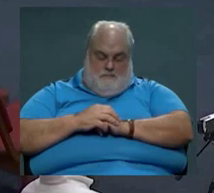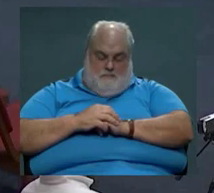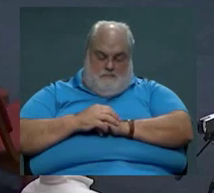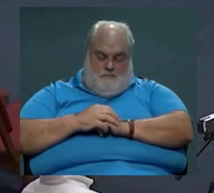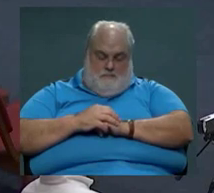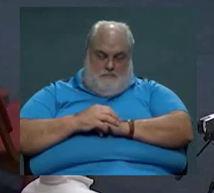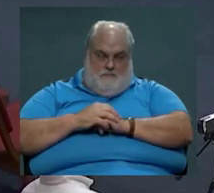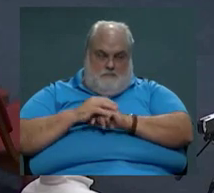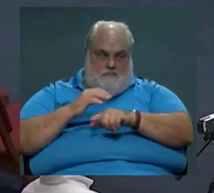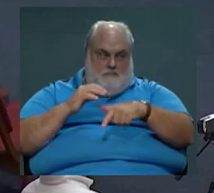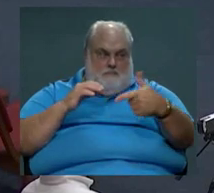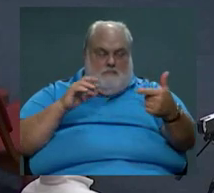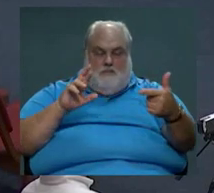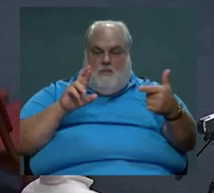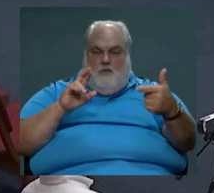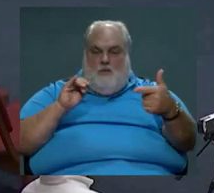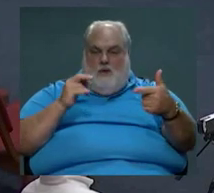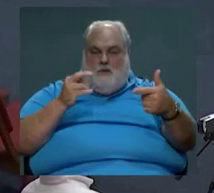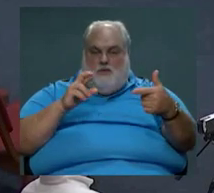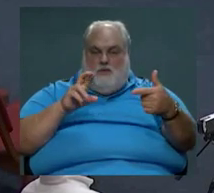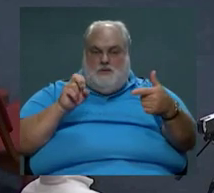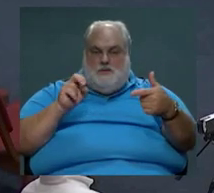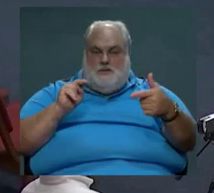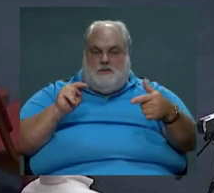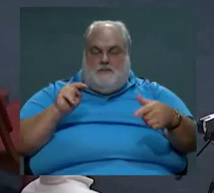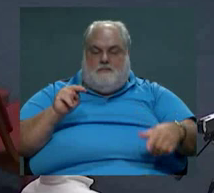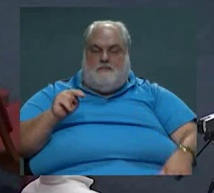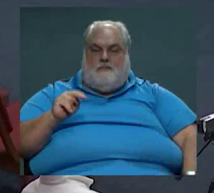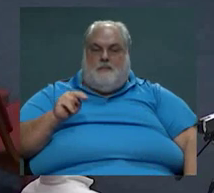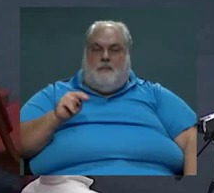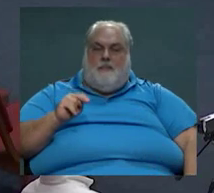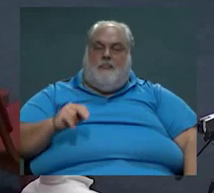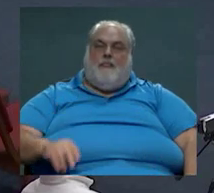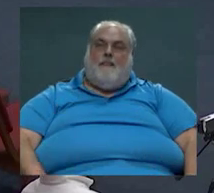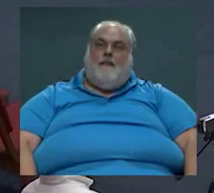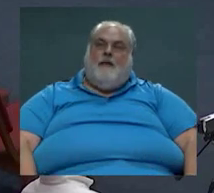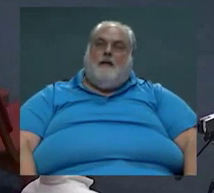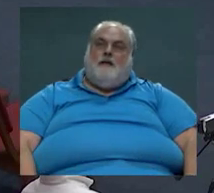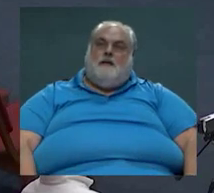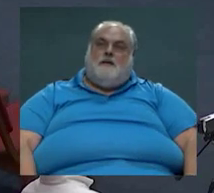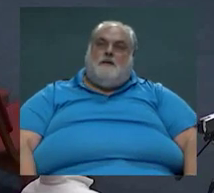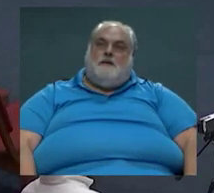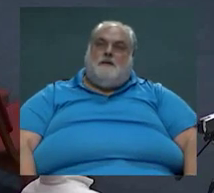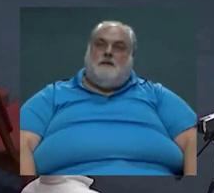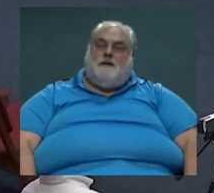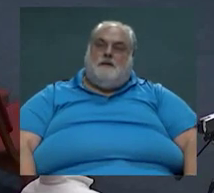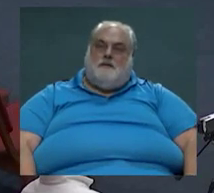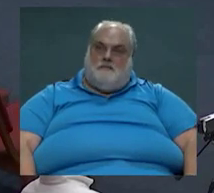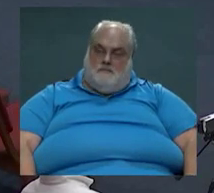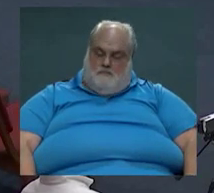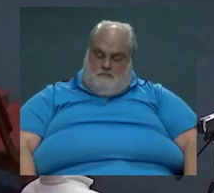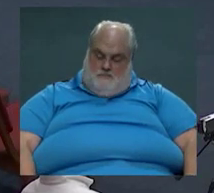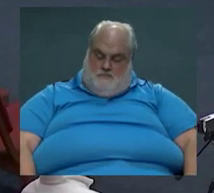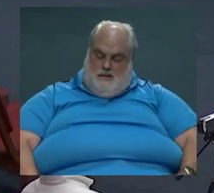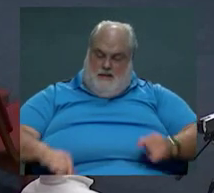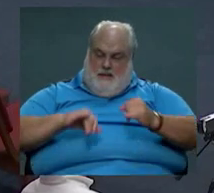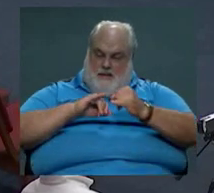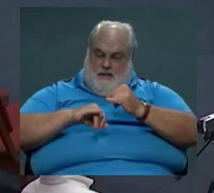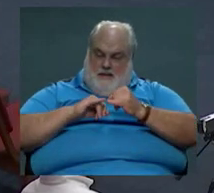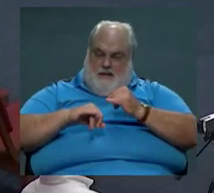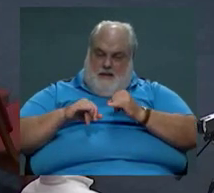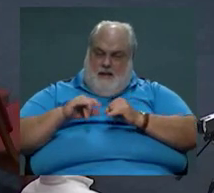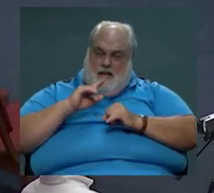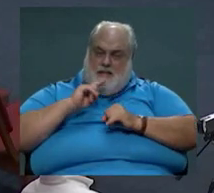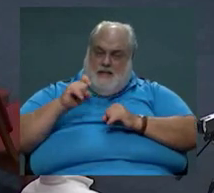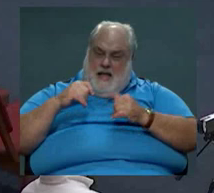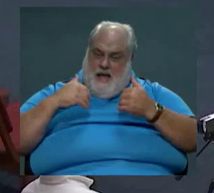Thank you. Director Richardson. Well, I guess that was going to be my question, Mayor. The last question Director Adcock asked was, did